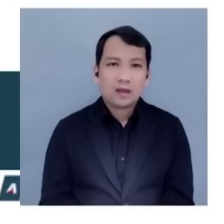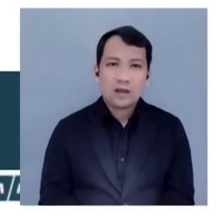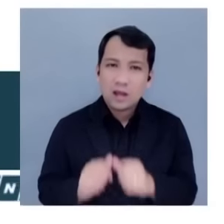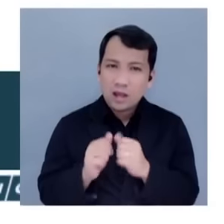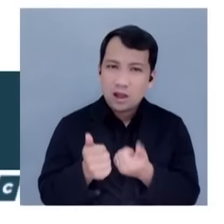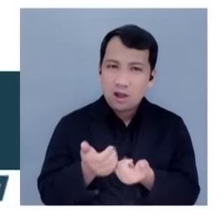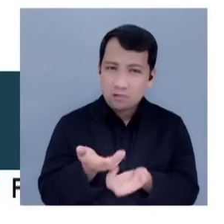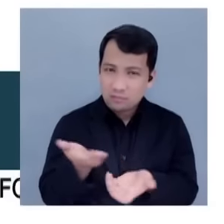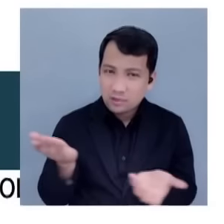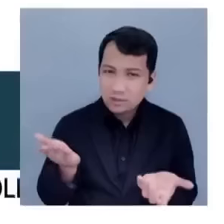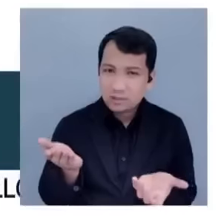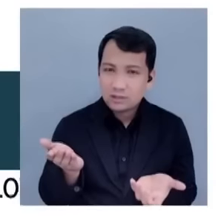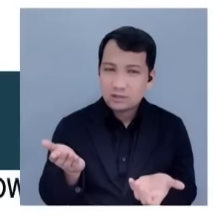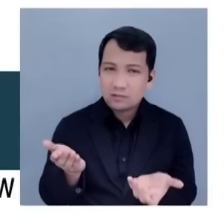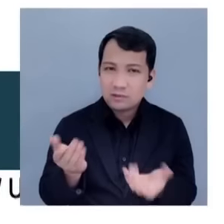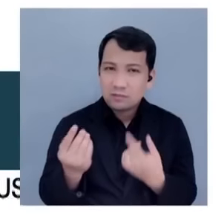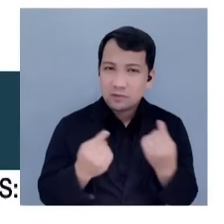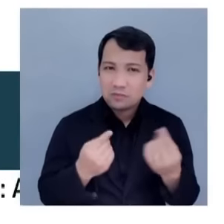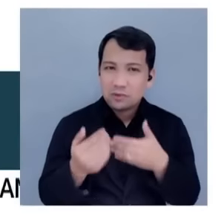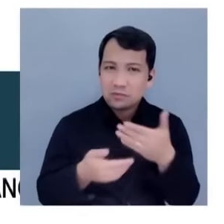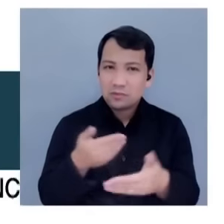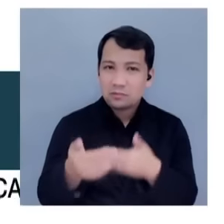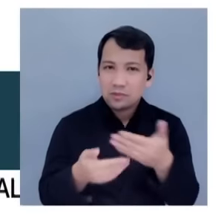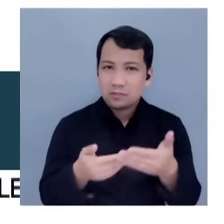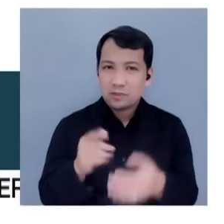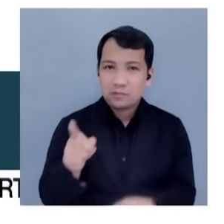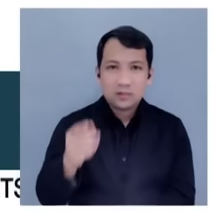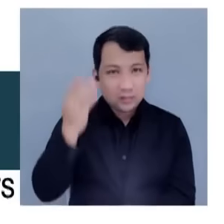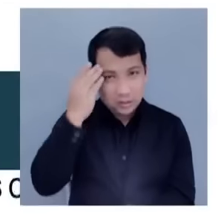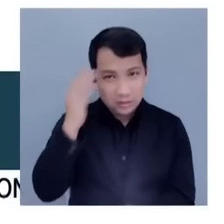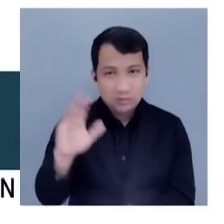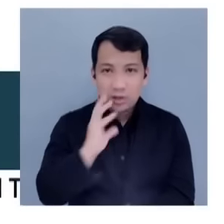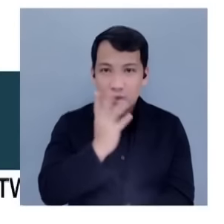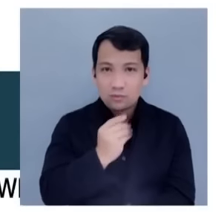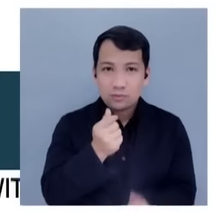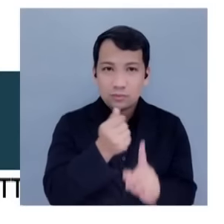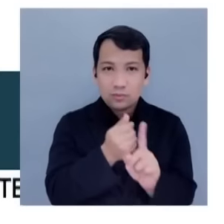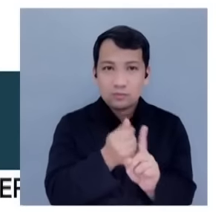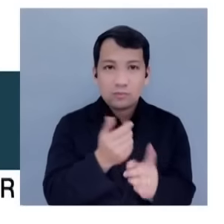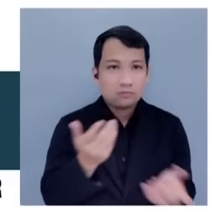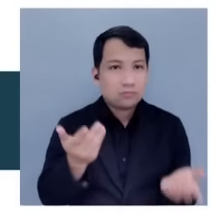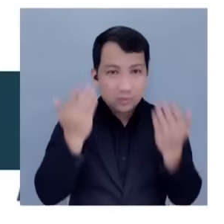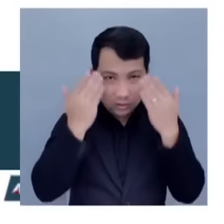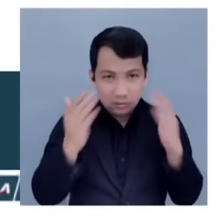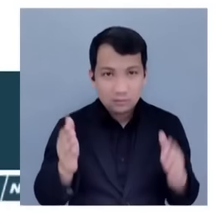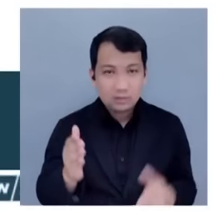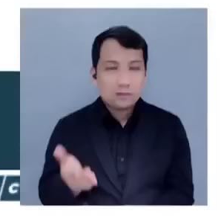paano kaya ang magiging proseso dito? Dahil hindi nyo alam kung sinong nasa likod, hindi ba?